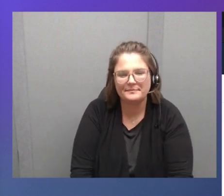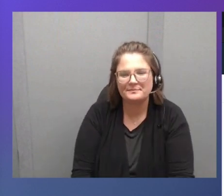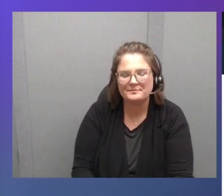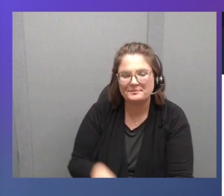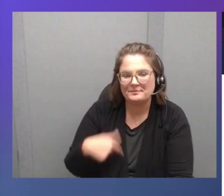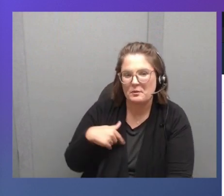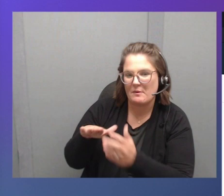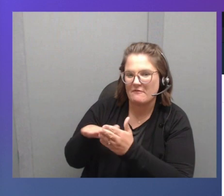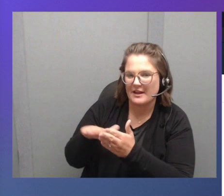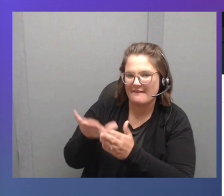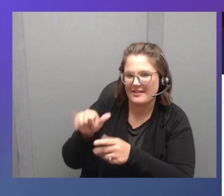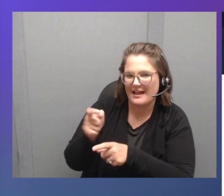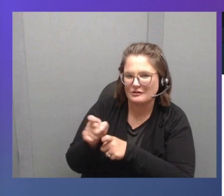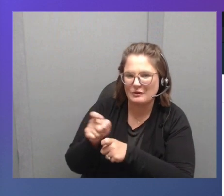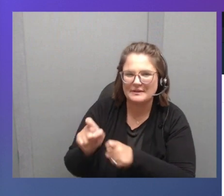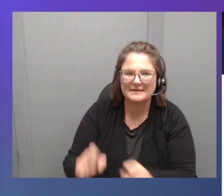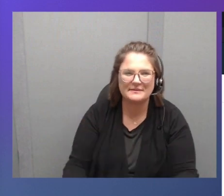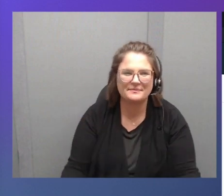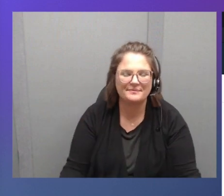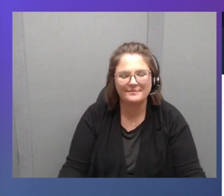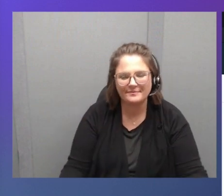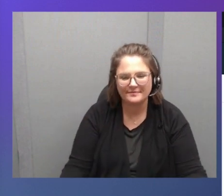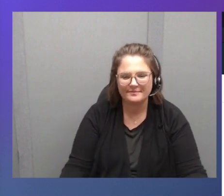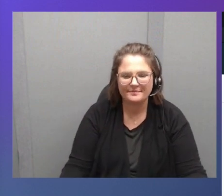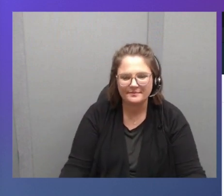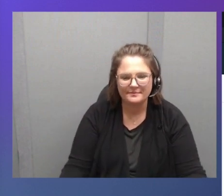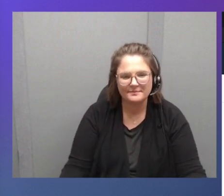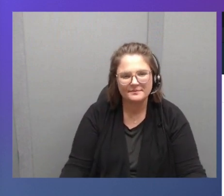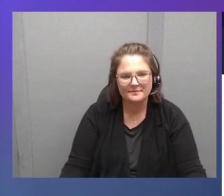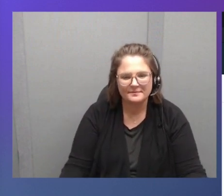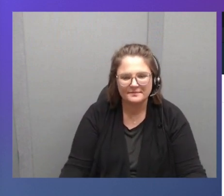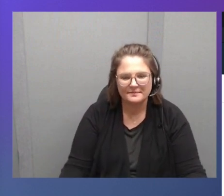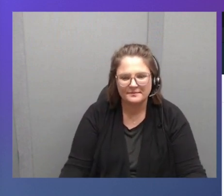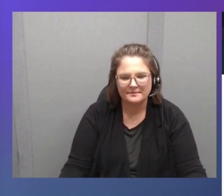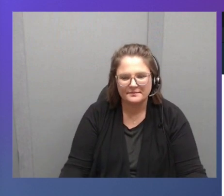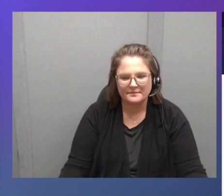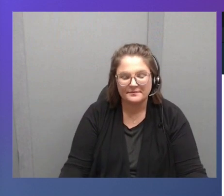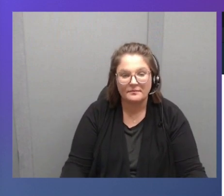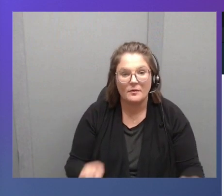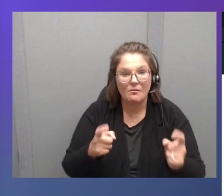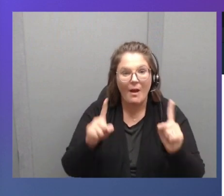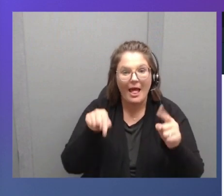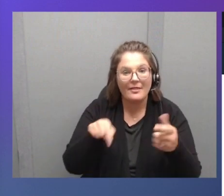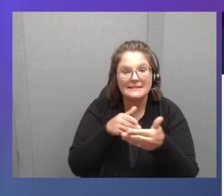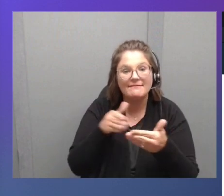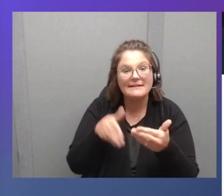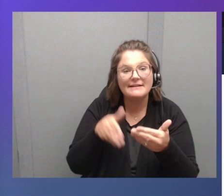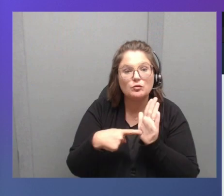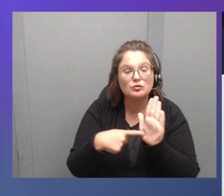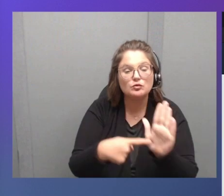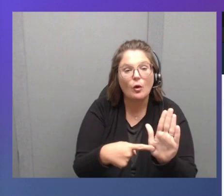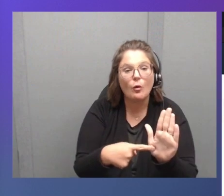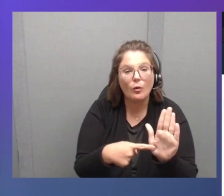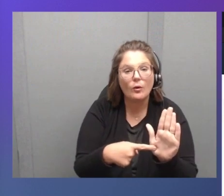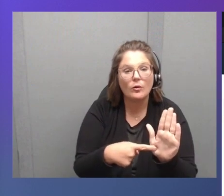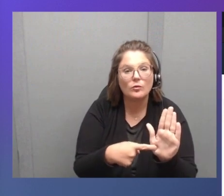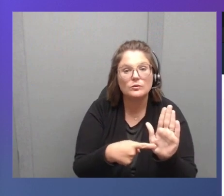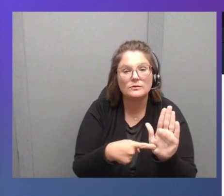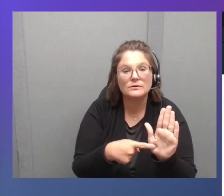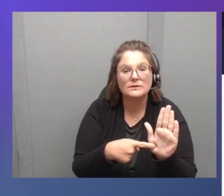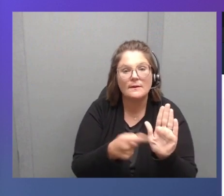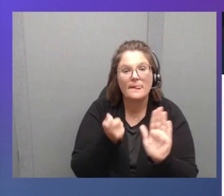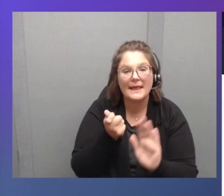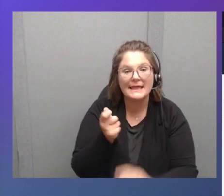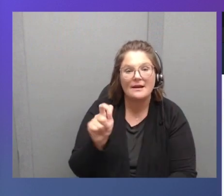that one. That is okay. What I'm going to show while this finishes is a little bit of the